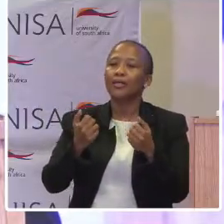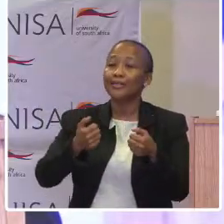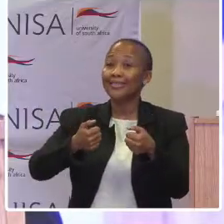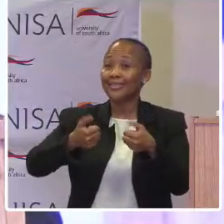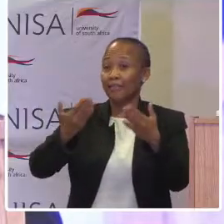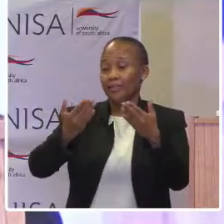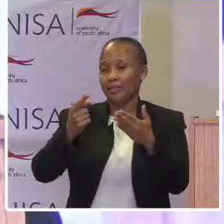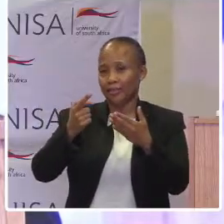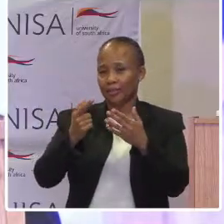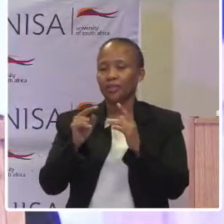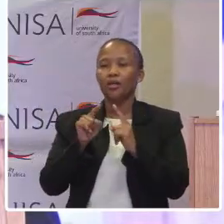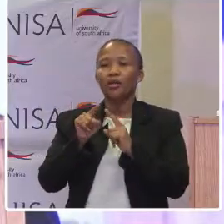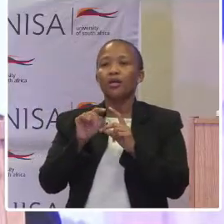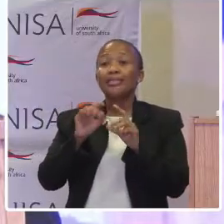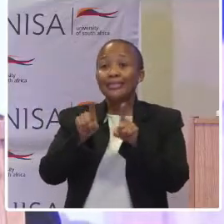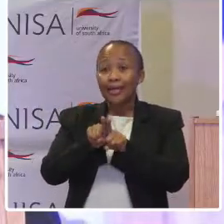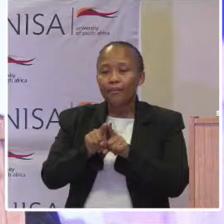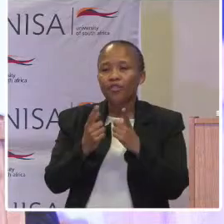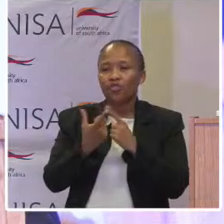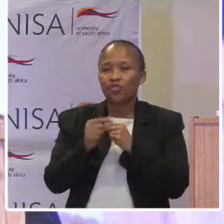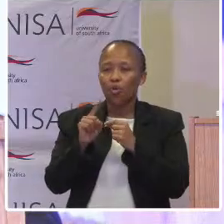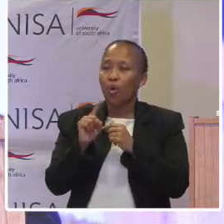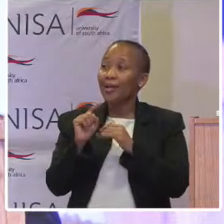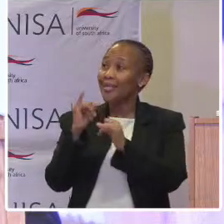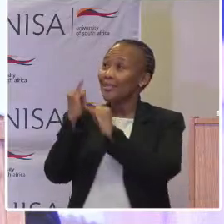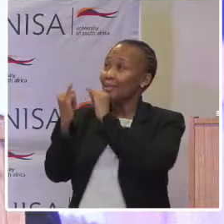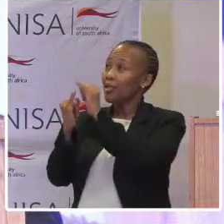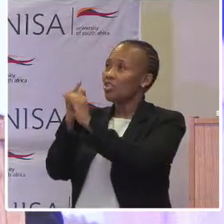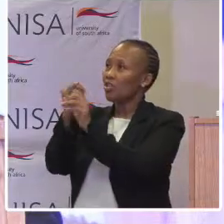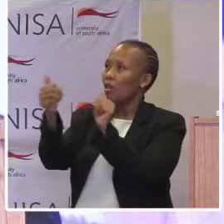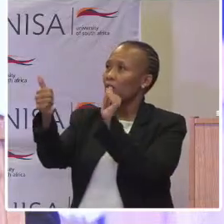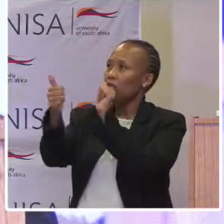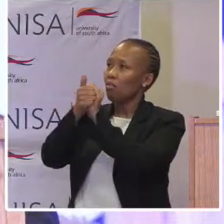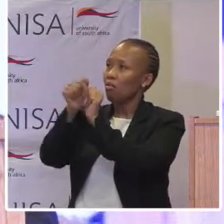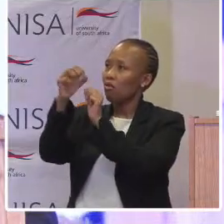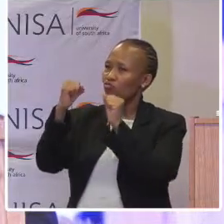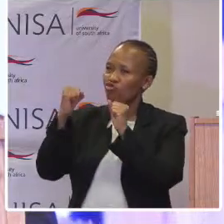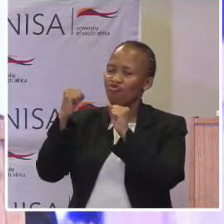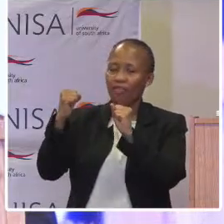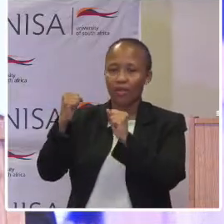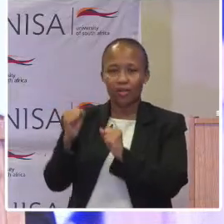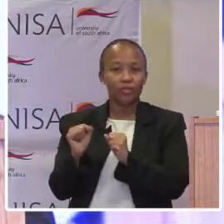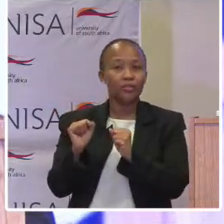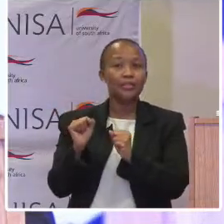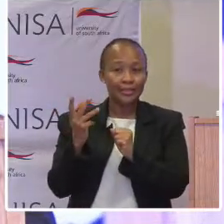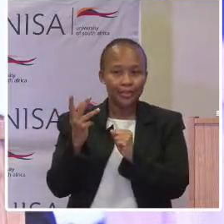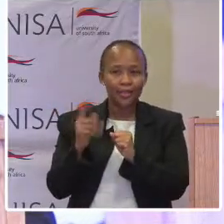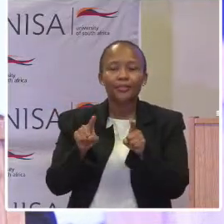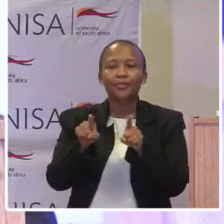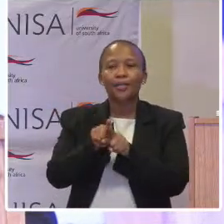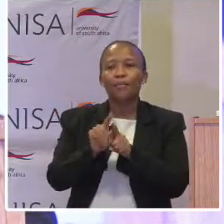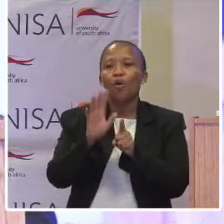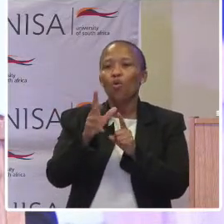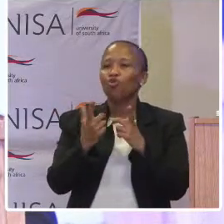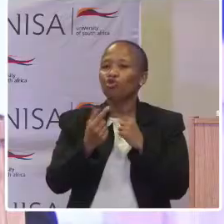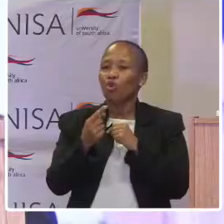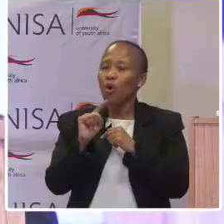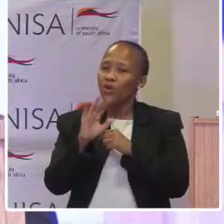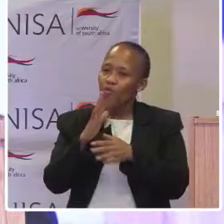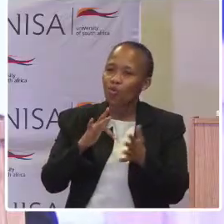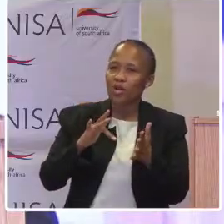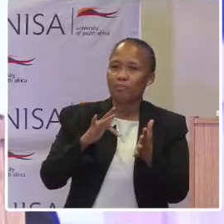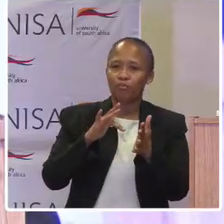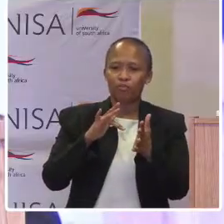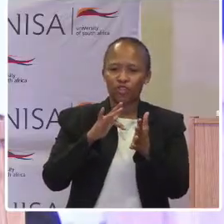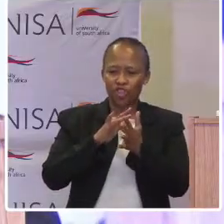industry development and strengthening international partnerships will be positioned to support the Decadal Plan